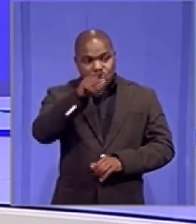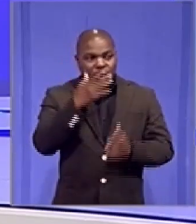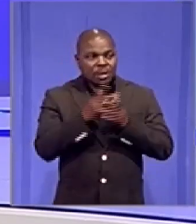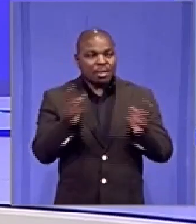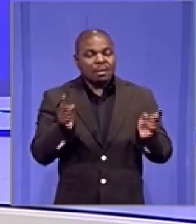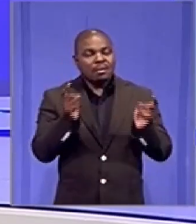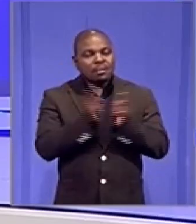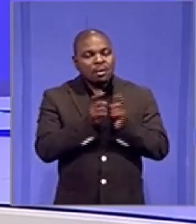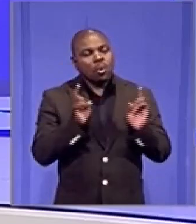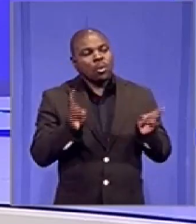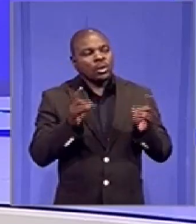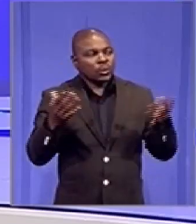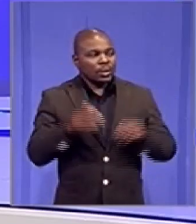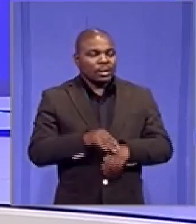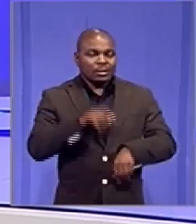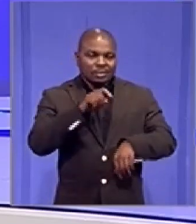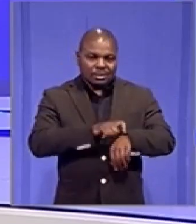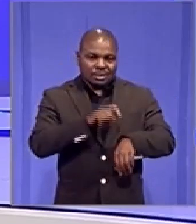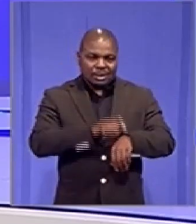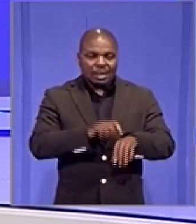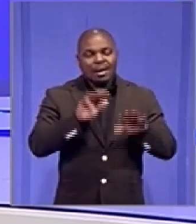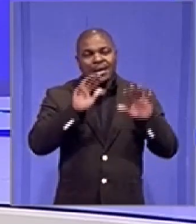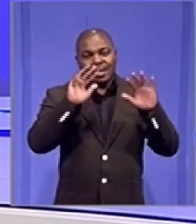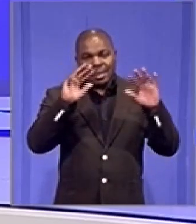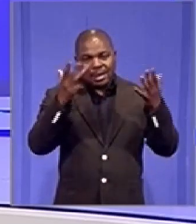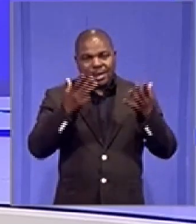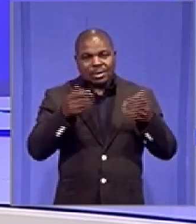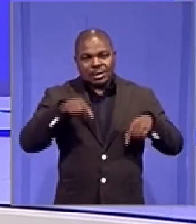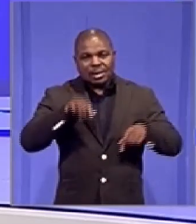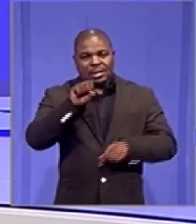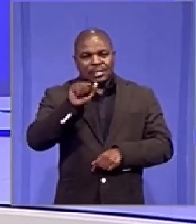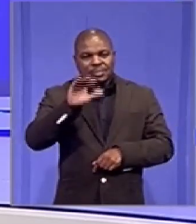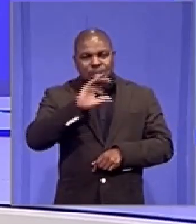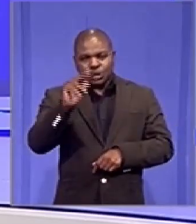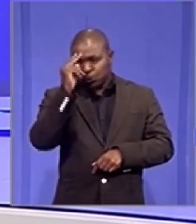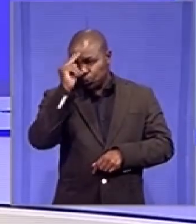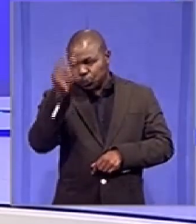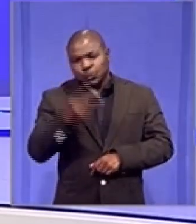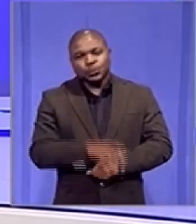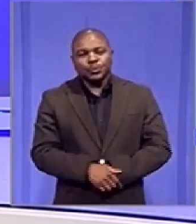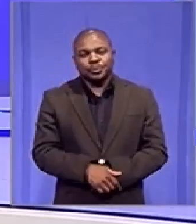bogela ka tlhamalalo ka ura borobongwe kgantele mo SABC 2.